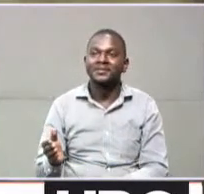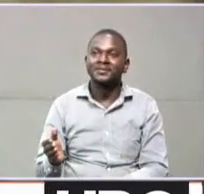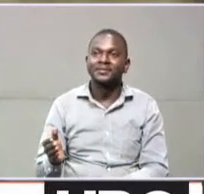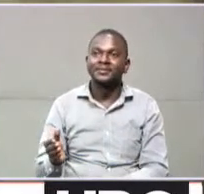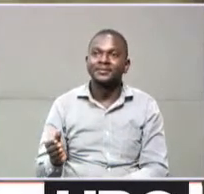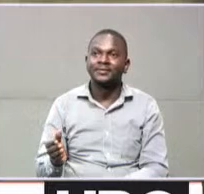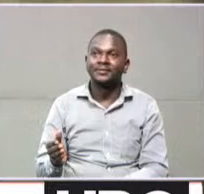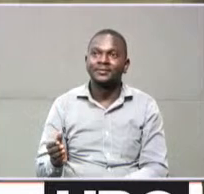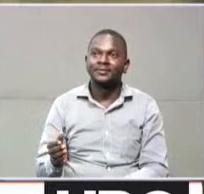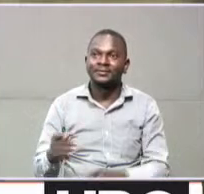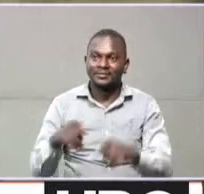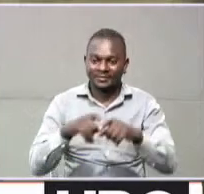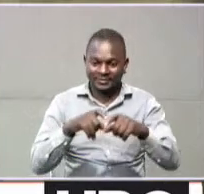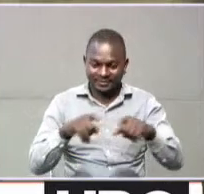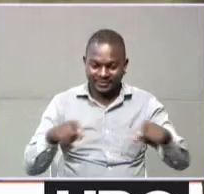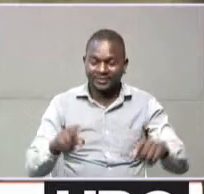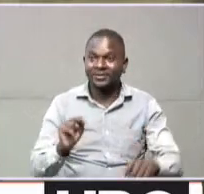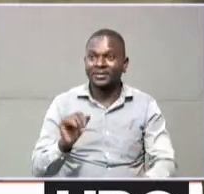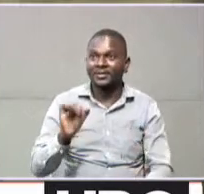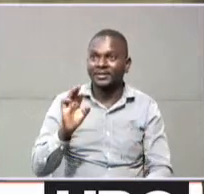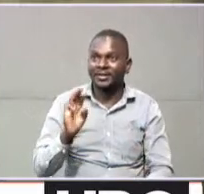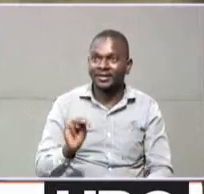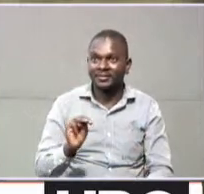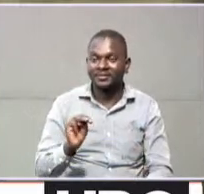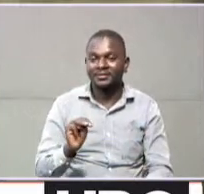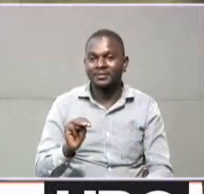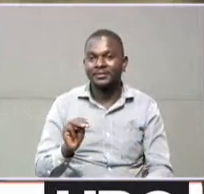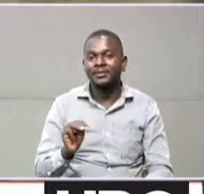on the front bench of the nra